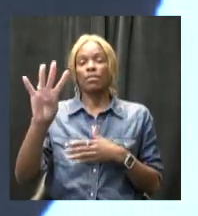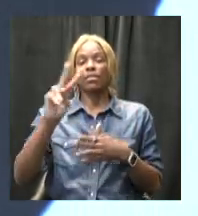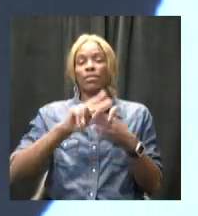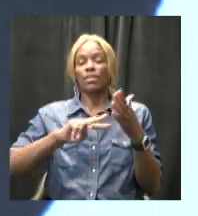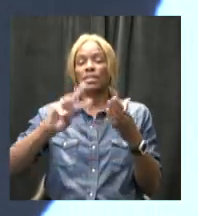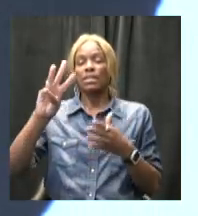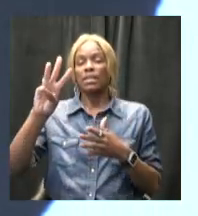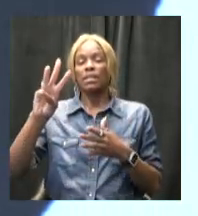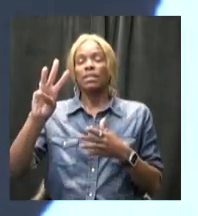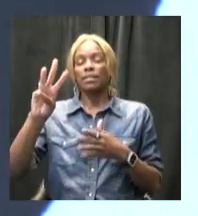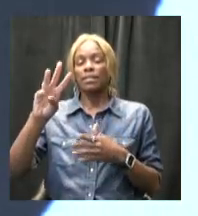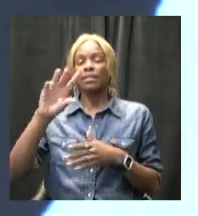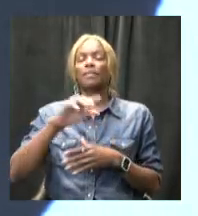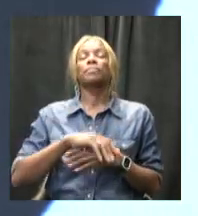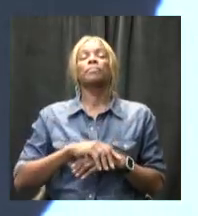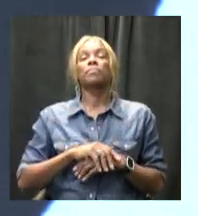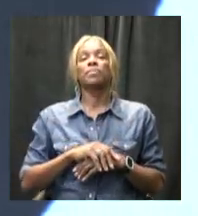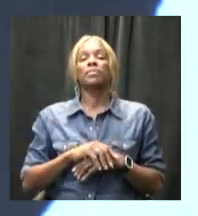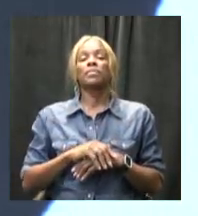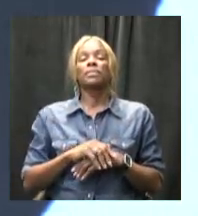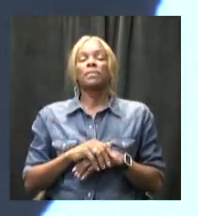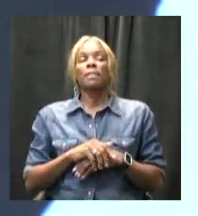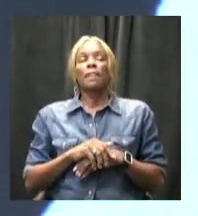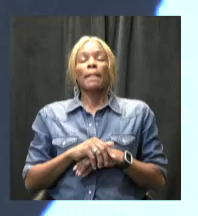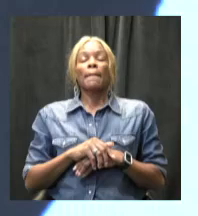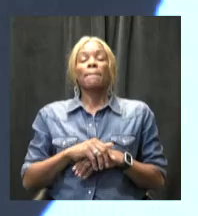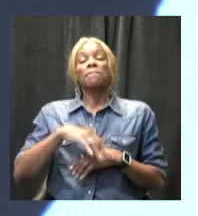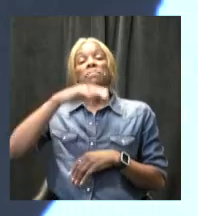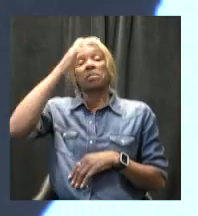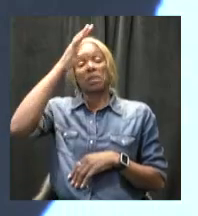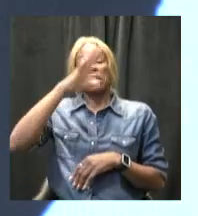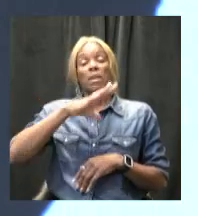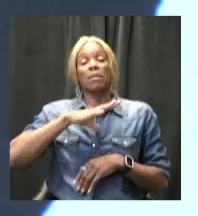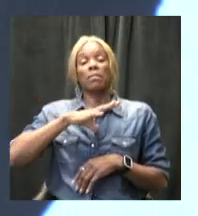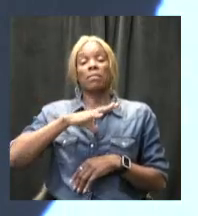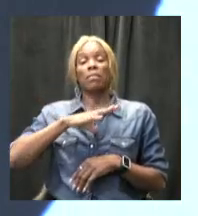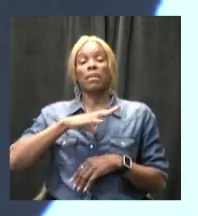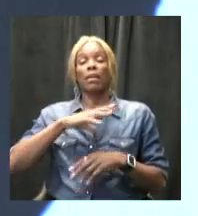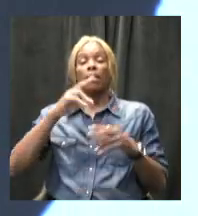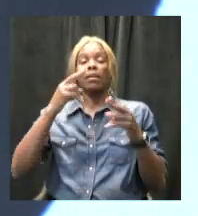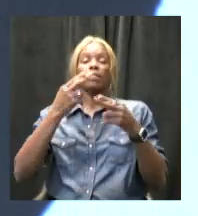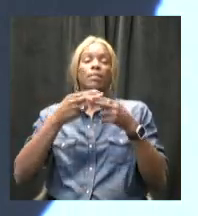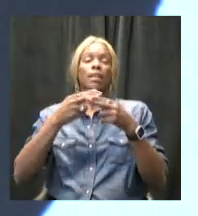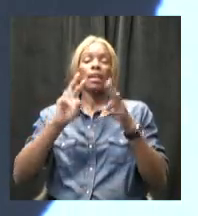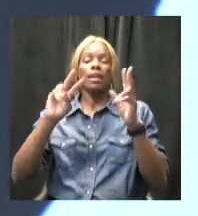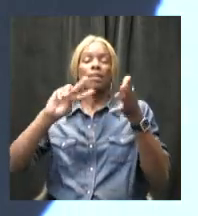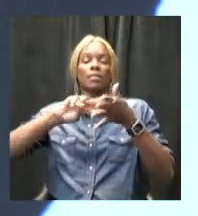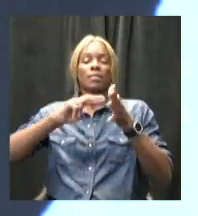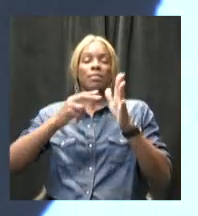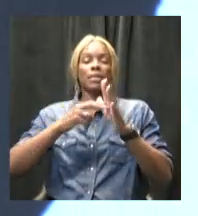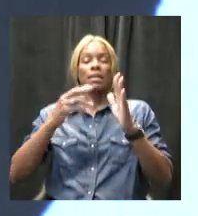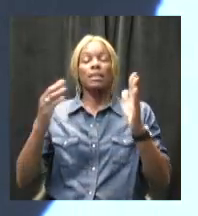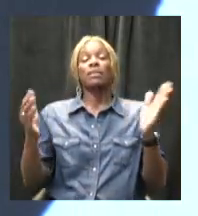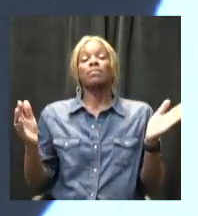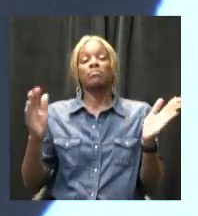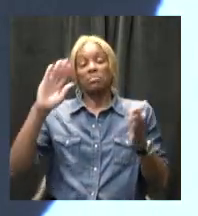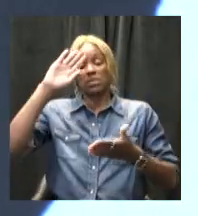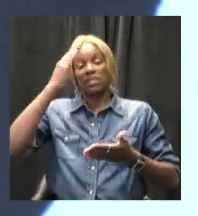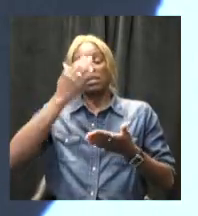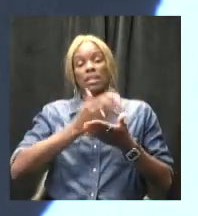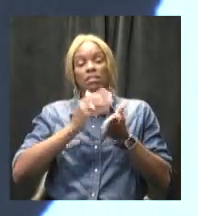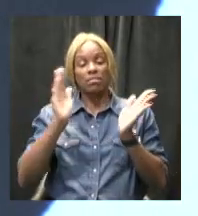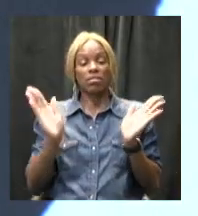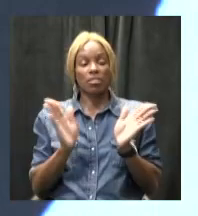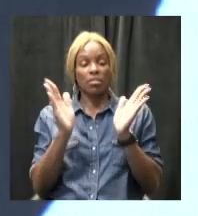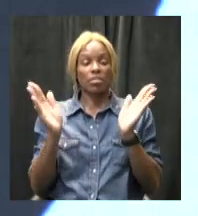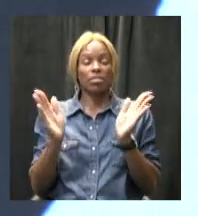from Cyprus, whom the apostles called Barnabas, which means son of encouragement, sold a field he owned and brought the money and